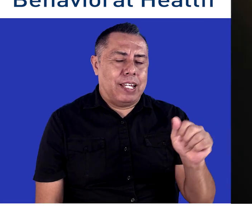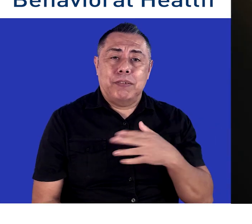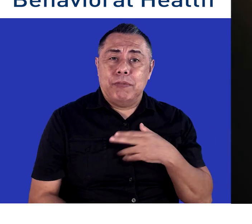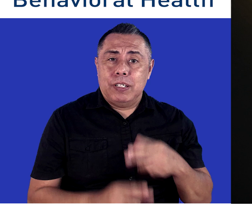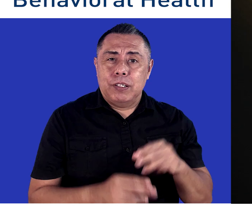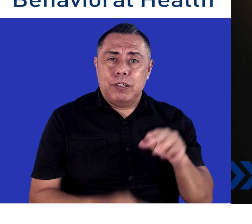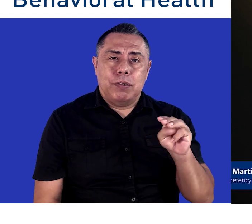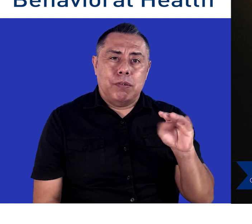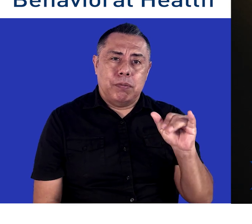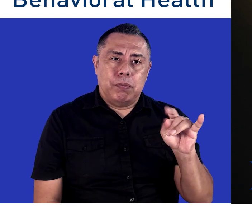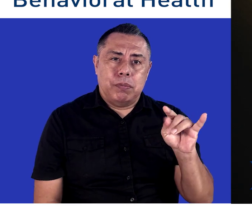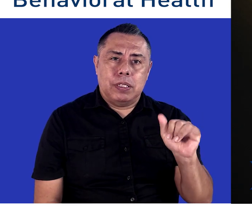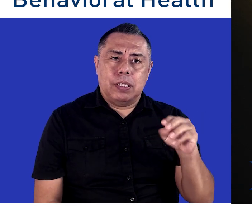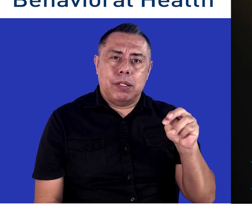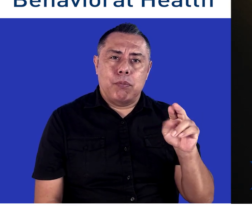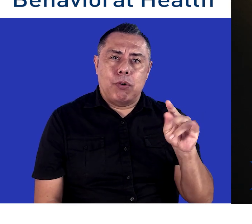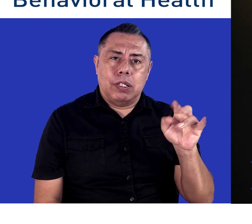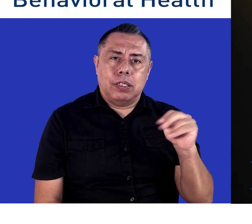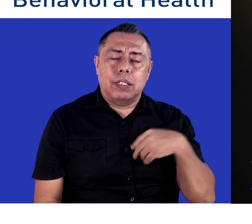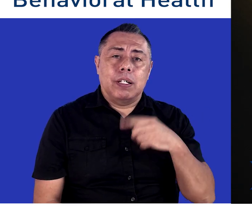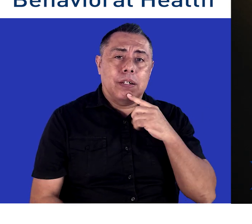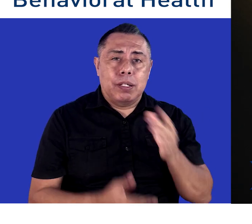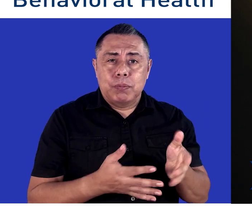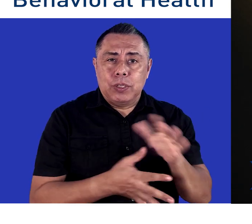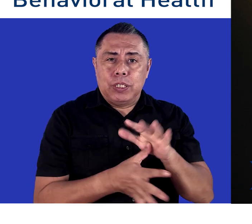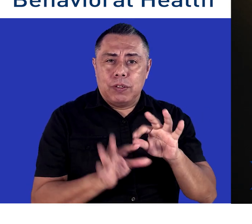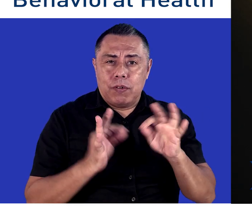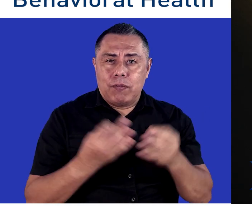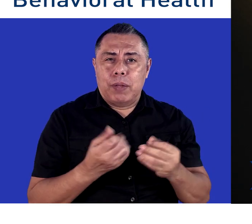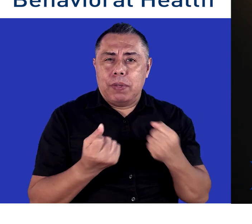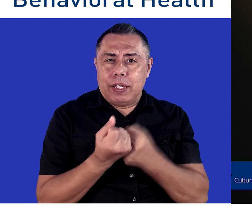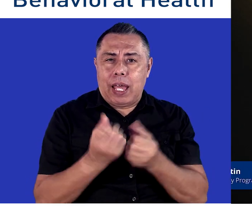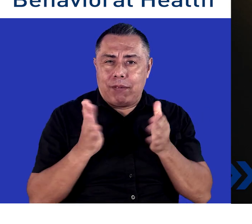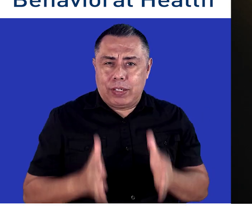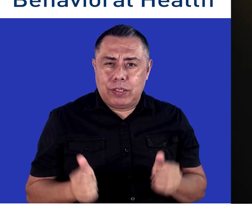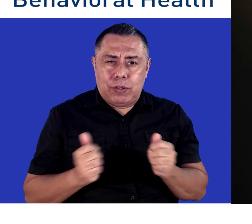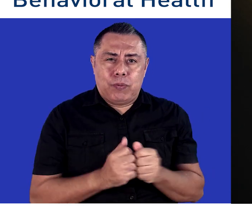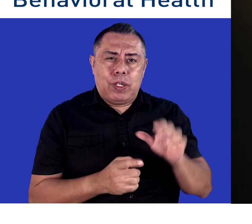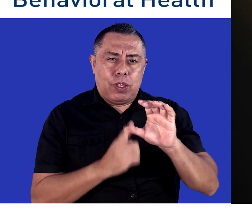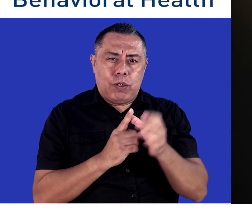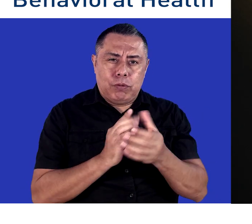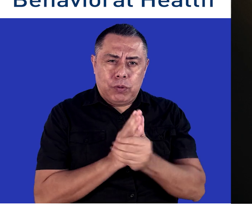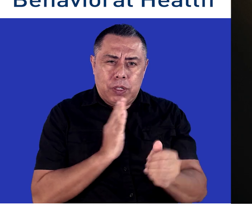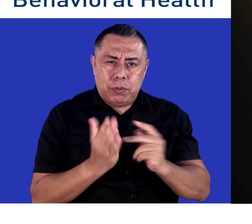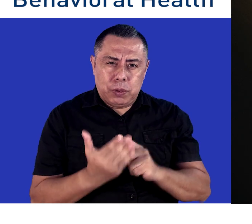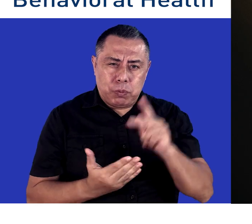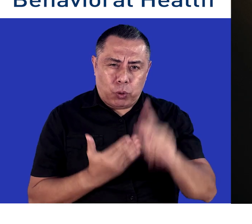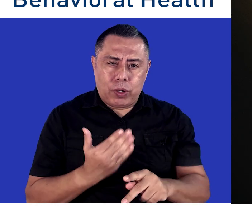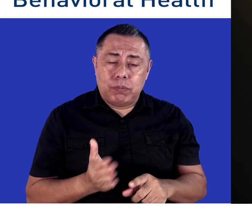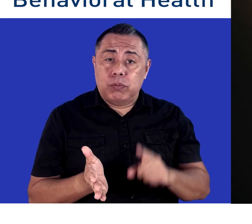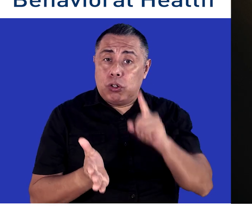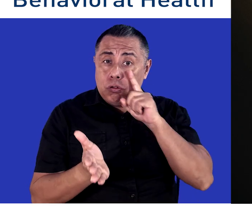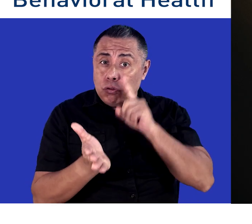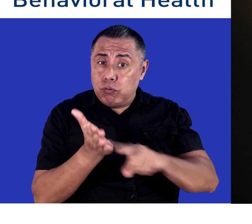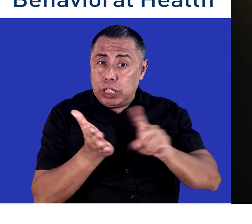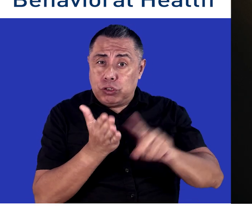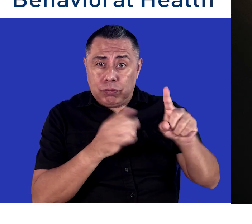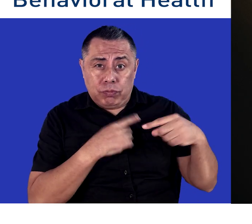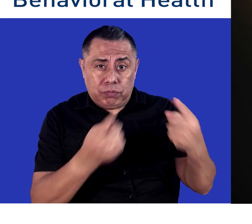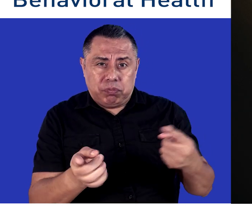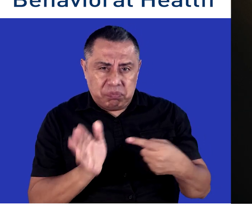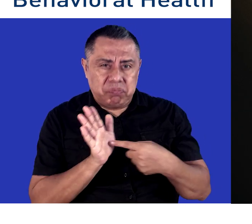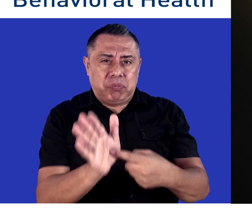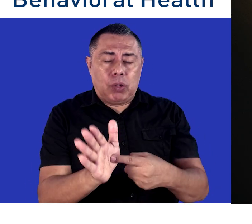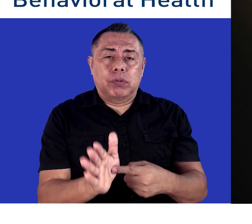Thank you, Diana. My name is Misty Martin, and I'm the Senior Family Advocate with the Cultural Competency Program. Research indicates